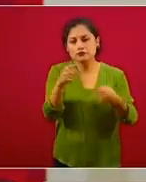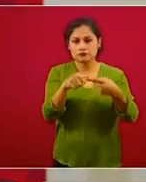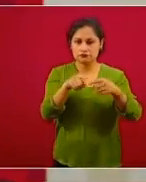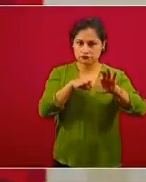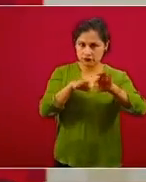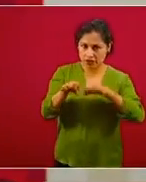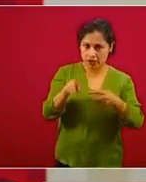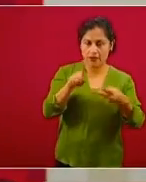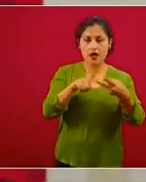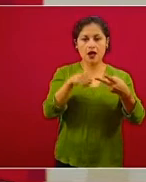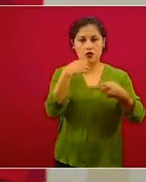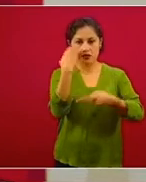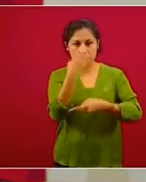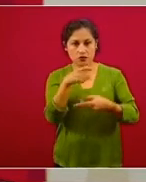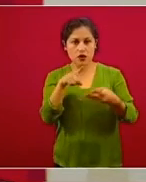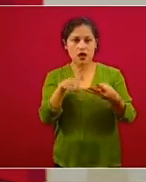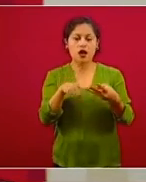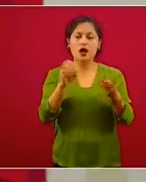recreation.